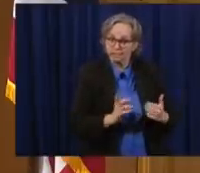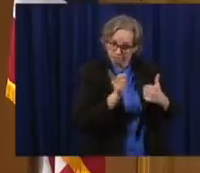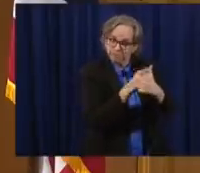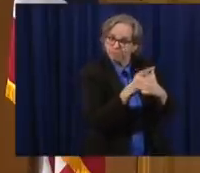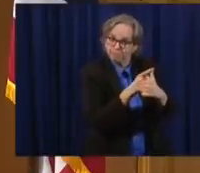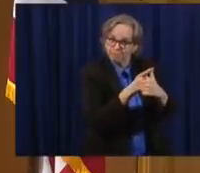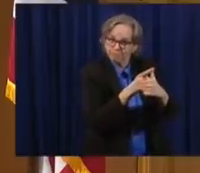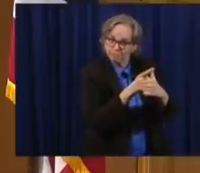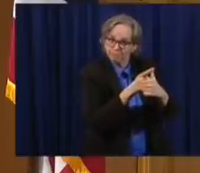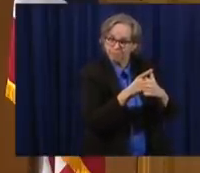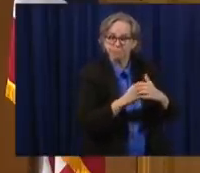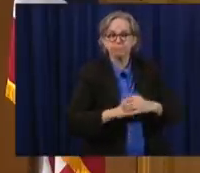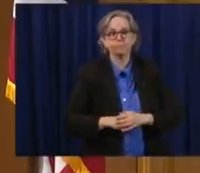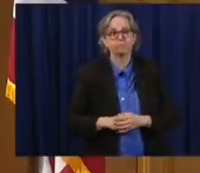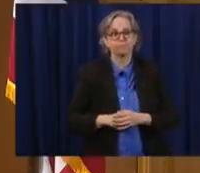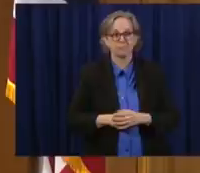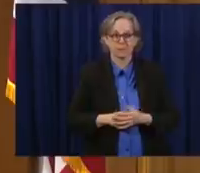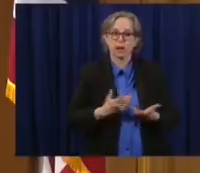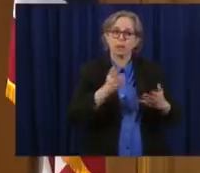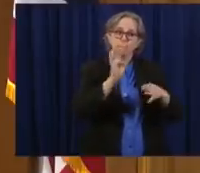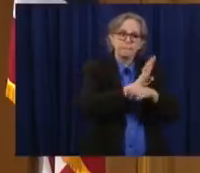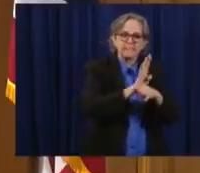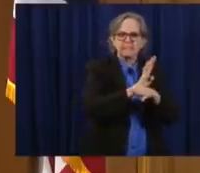that are open to the public, that are retail,